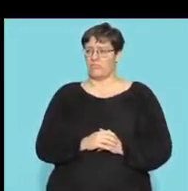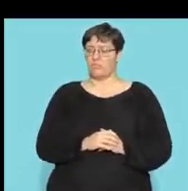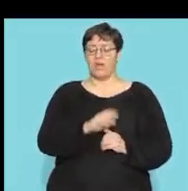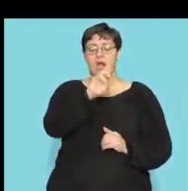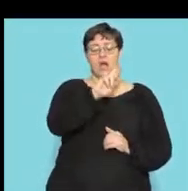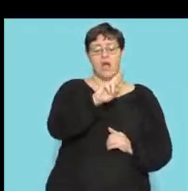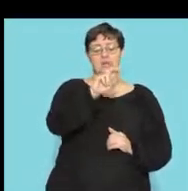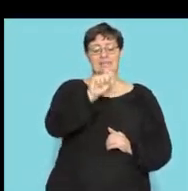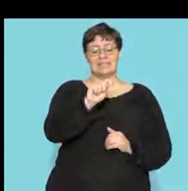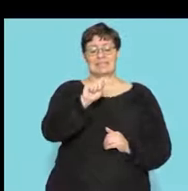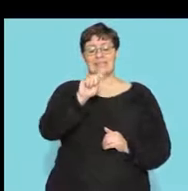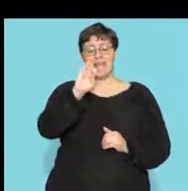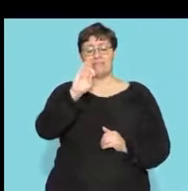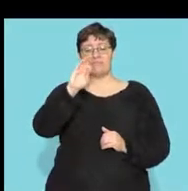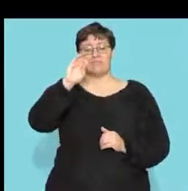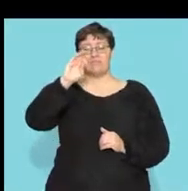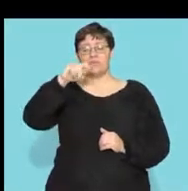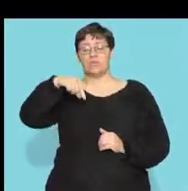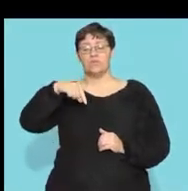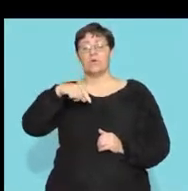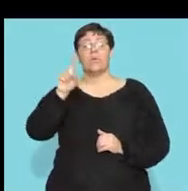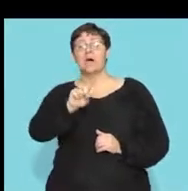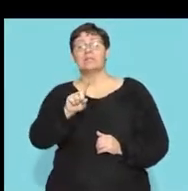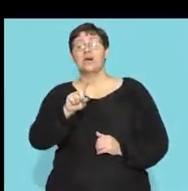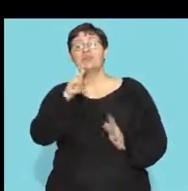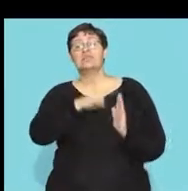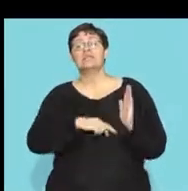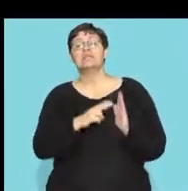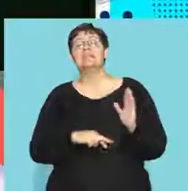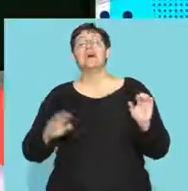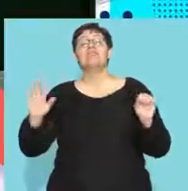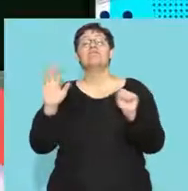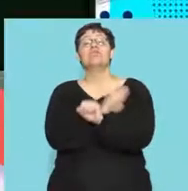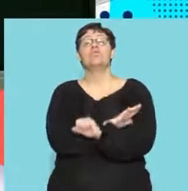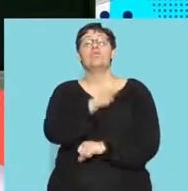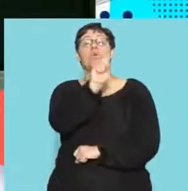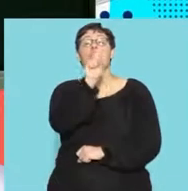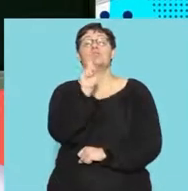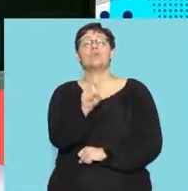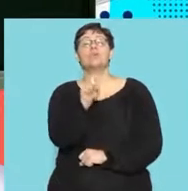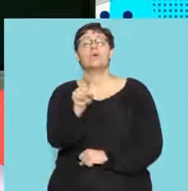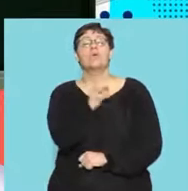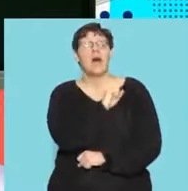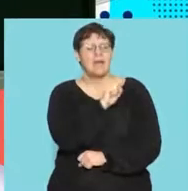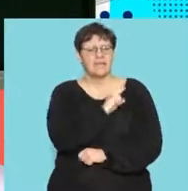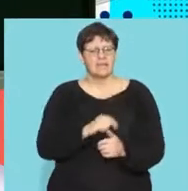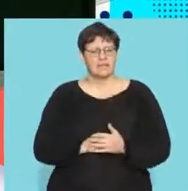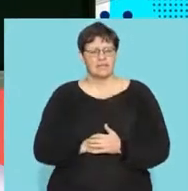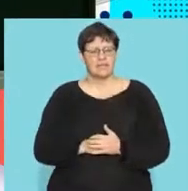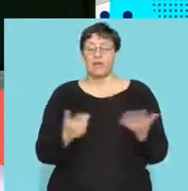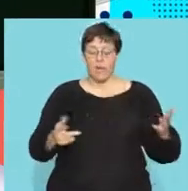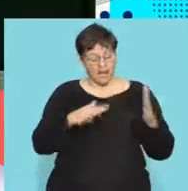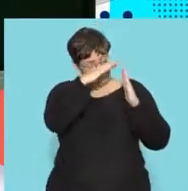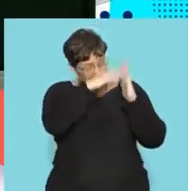RTFQ. Read the full question. Right. Why? Because they're